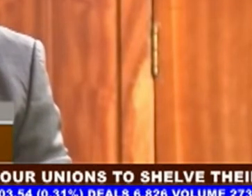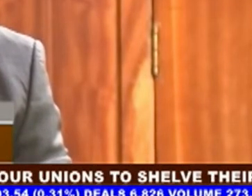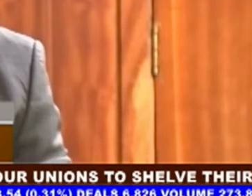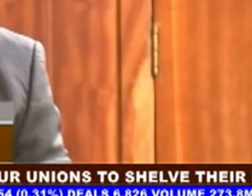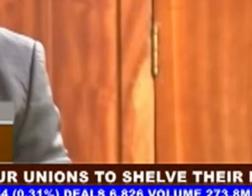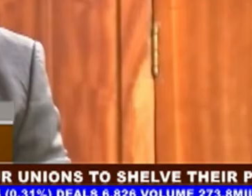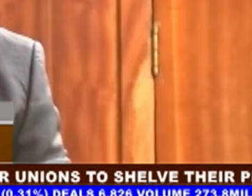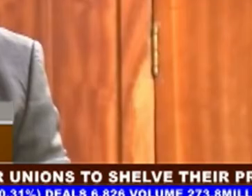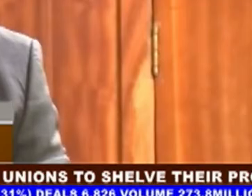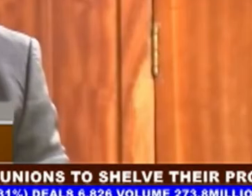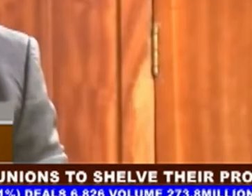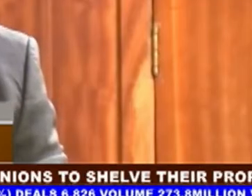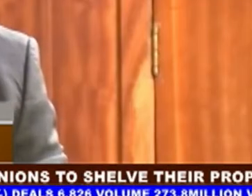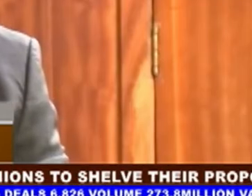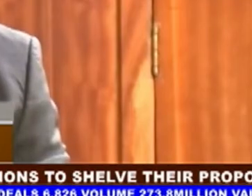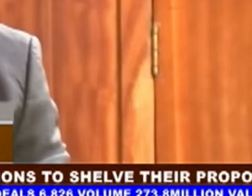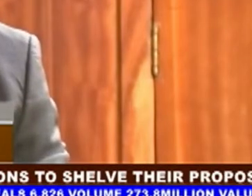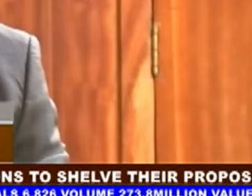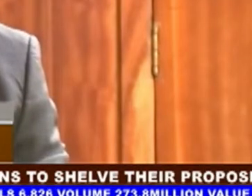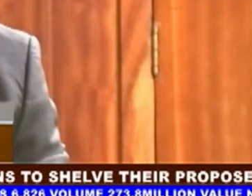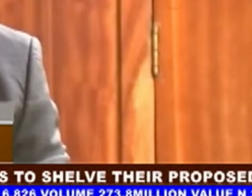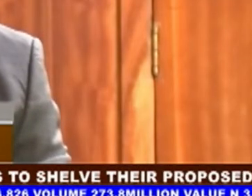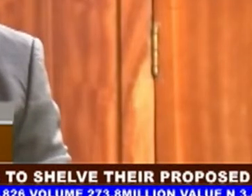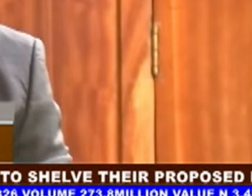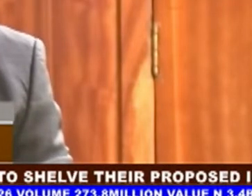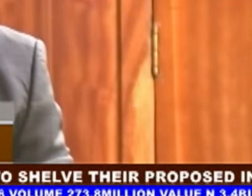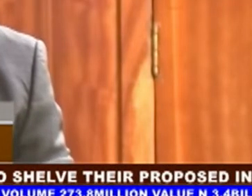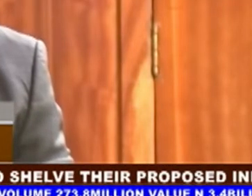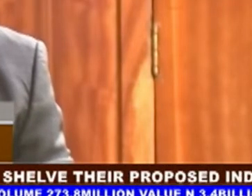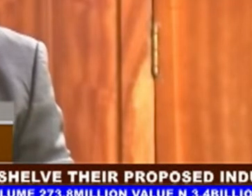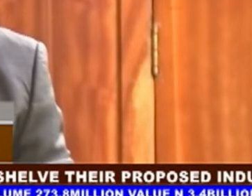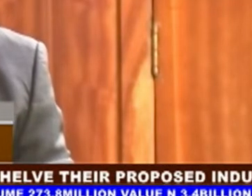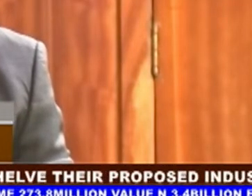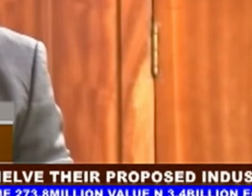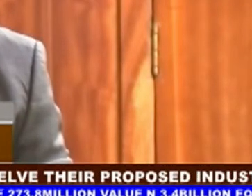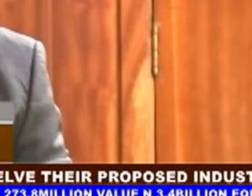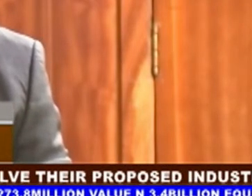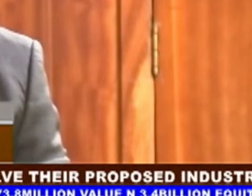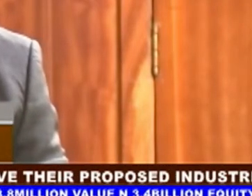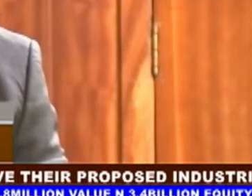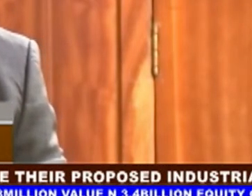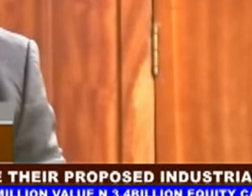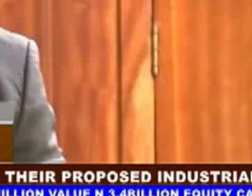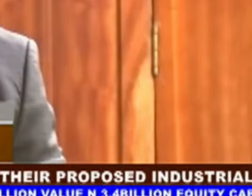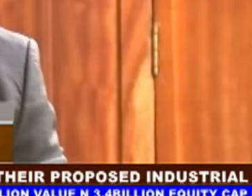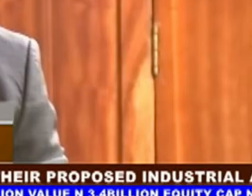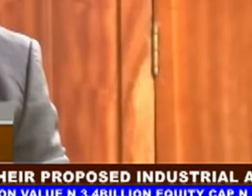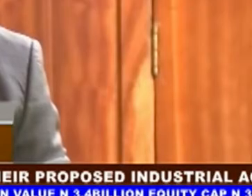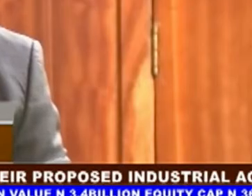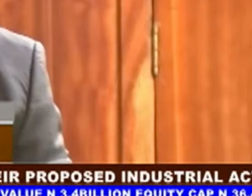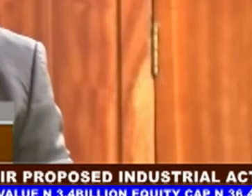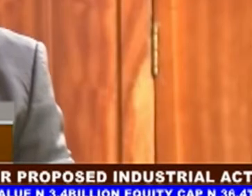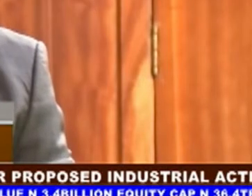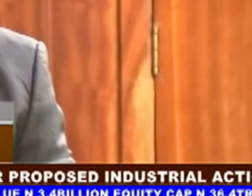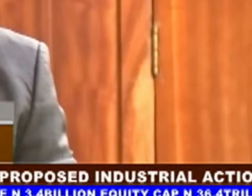and made readily available to members of the public through various means, including